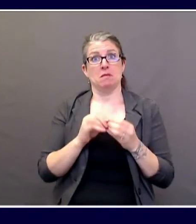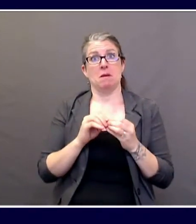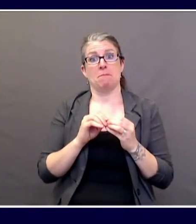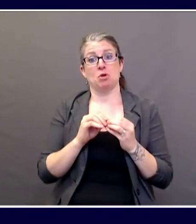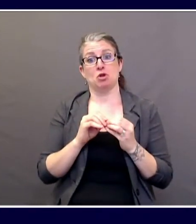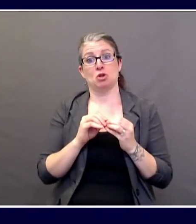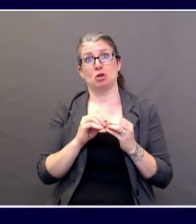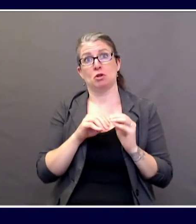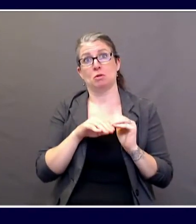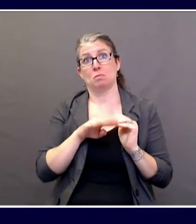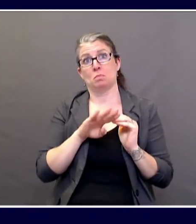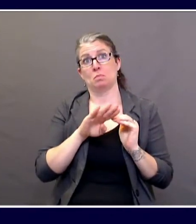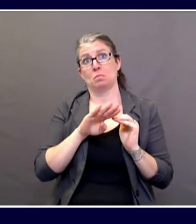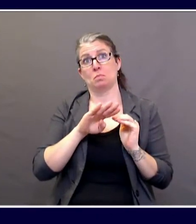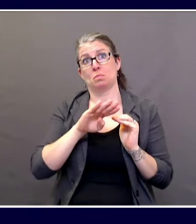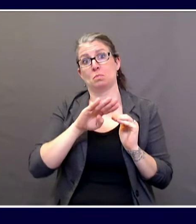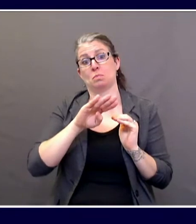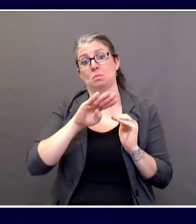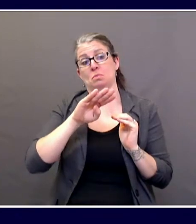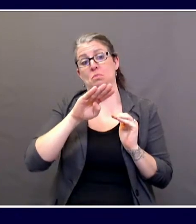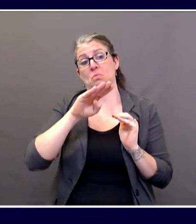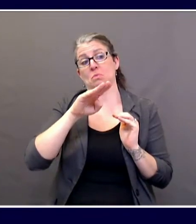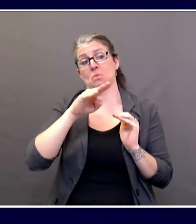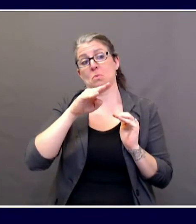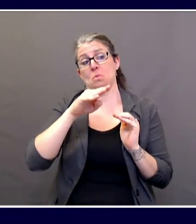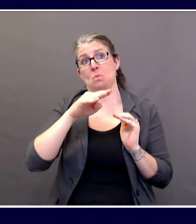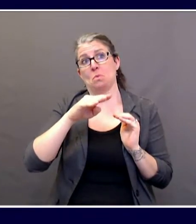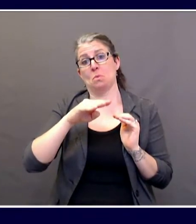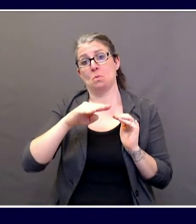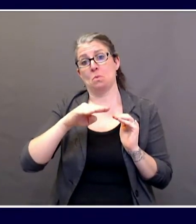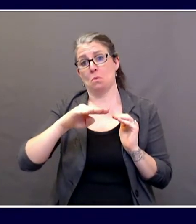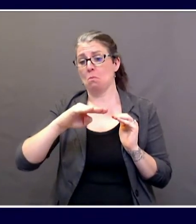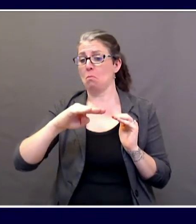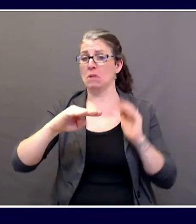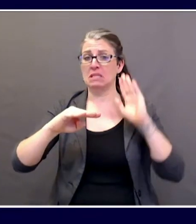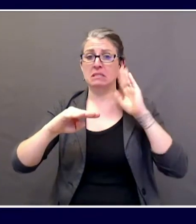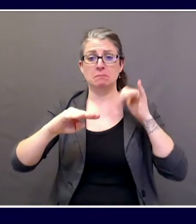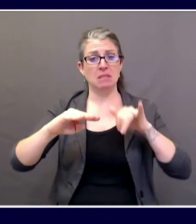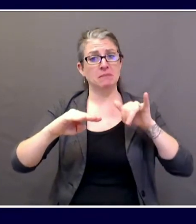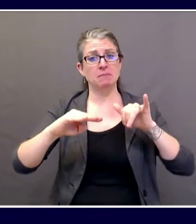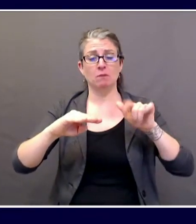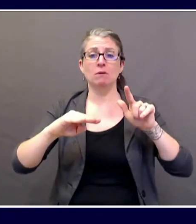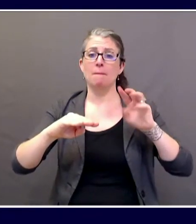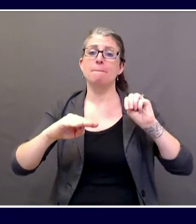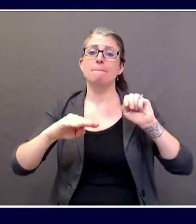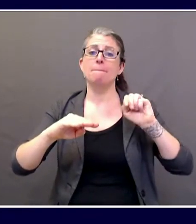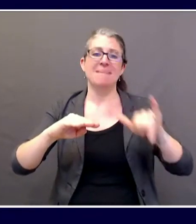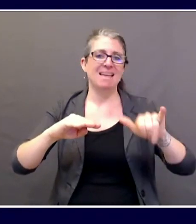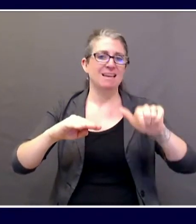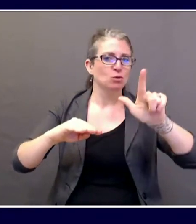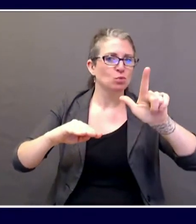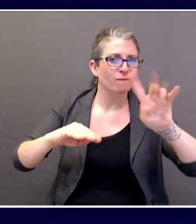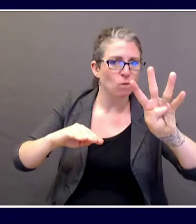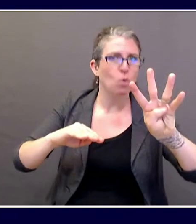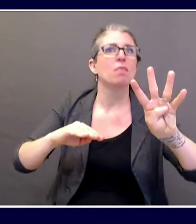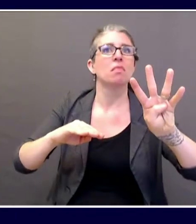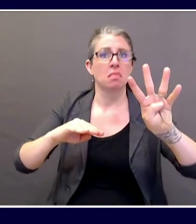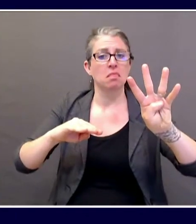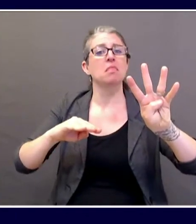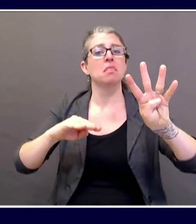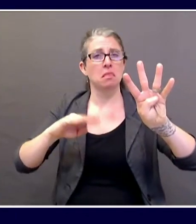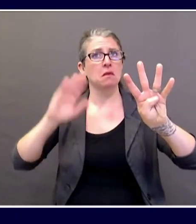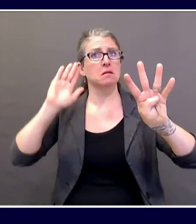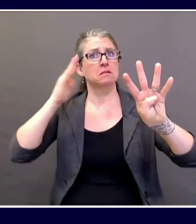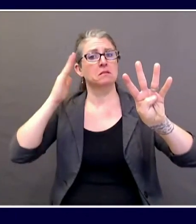and it's the baseline. We don't have any intention or even any notion that it would change, but it's not a fait accompli that it